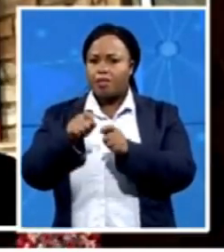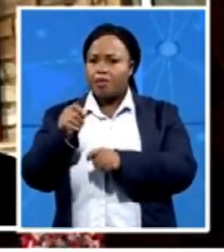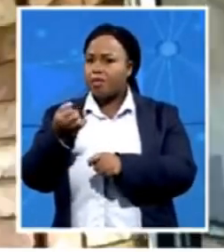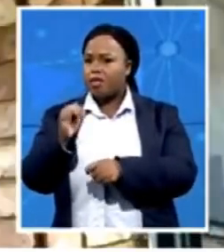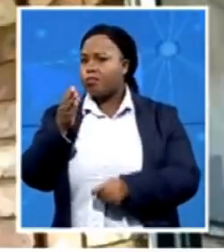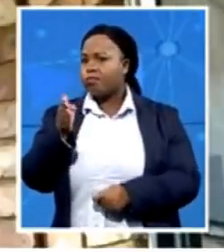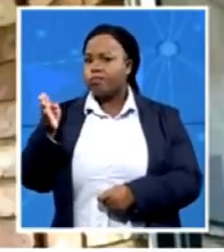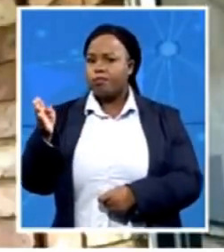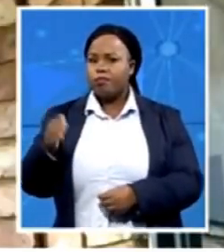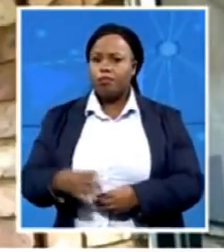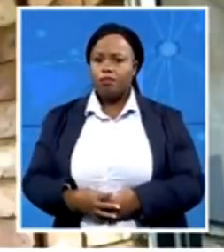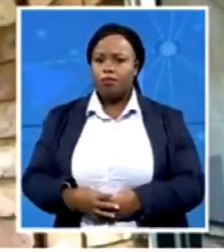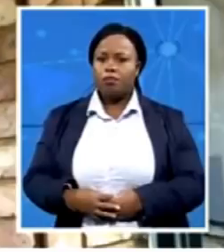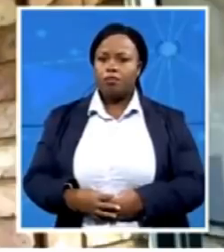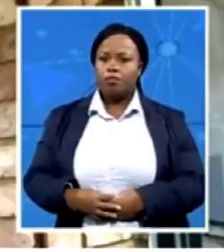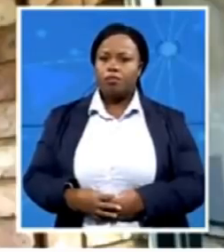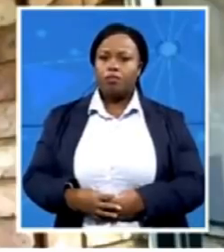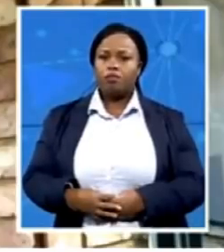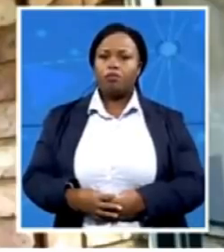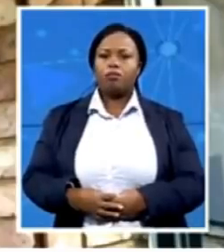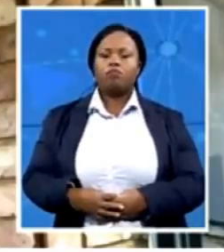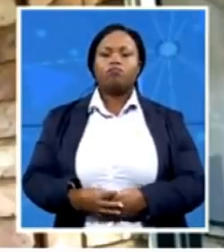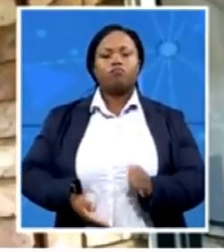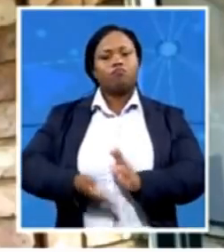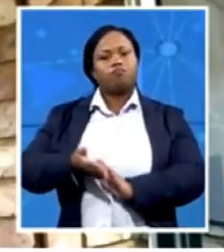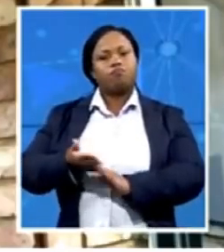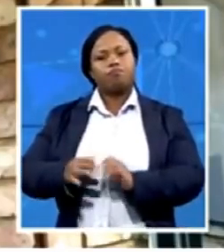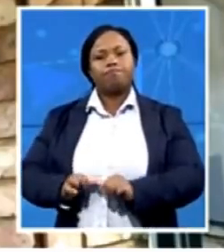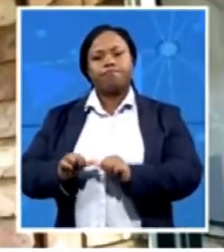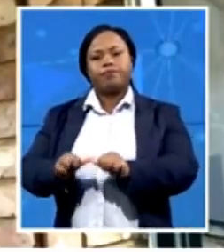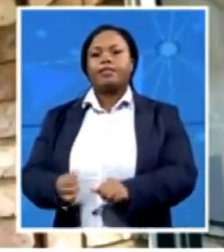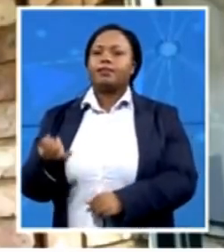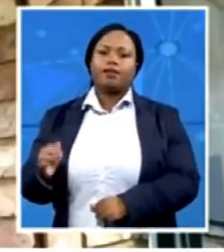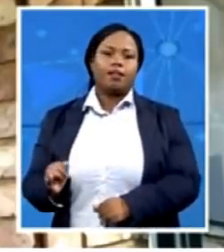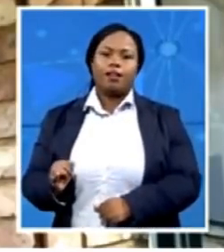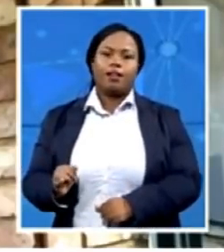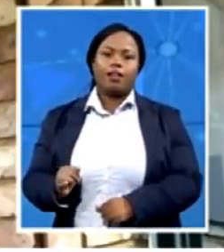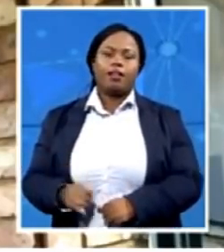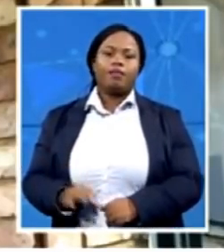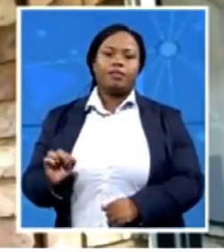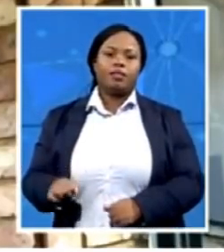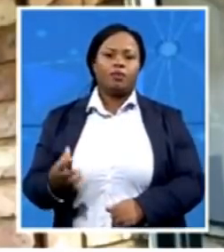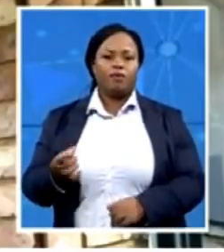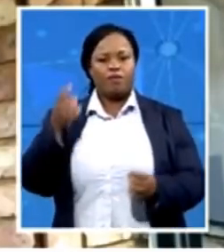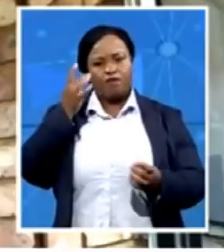We are fully operational. SARS is fully operational. We do have information on our website